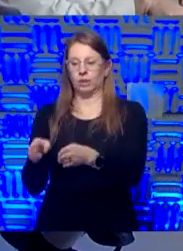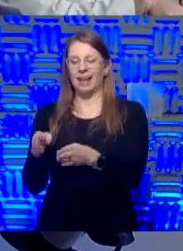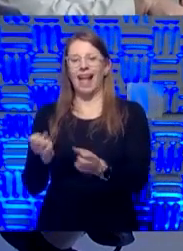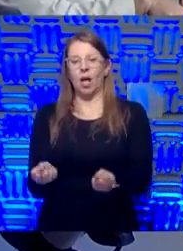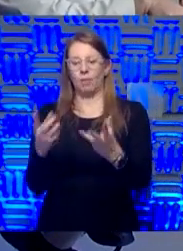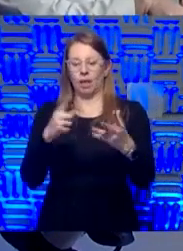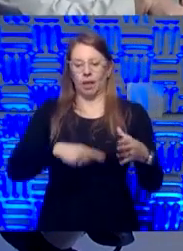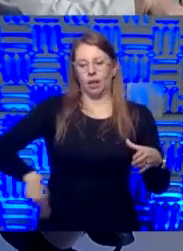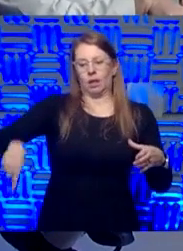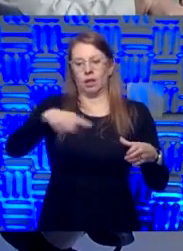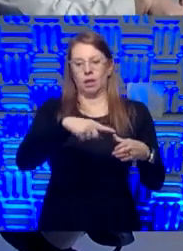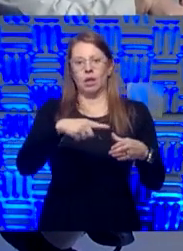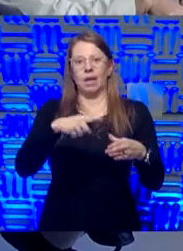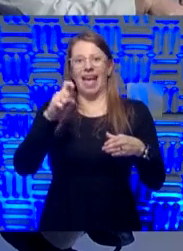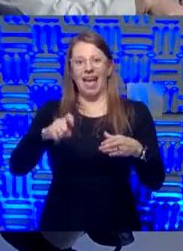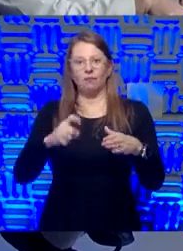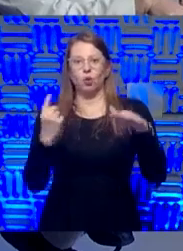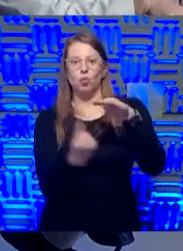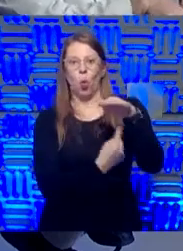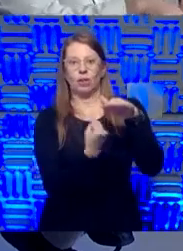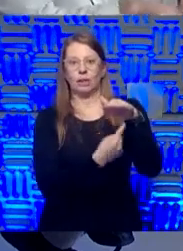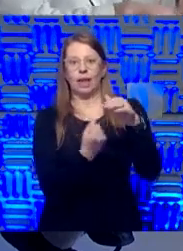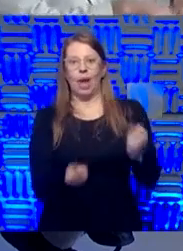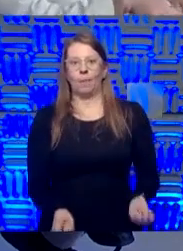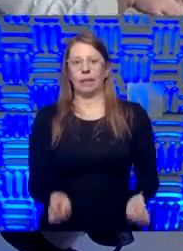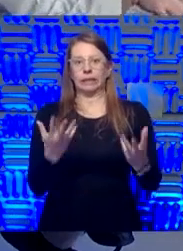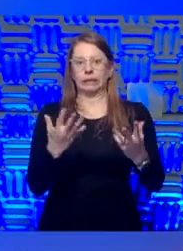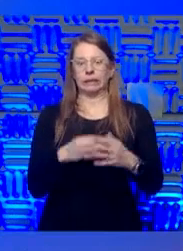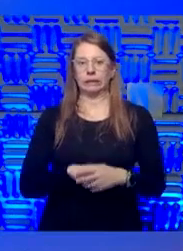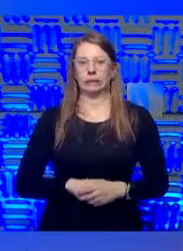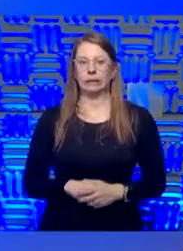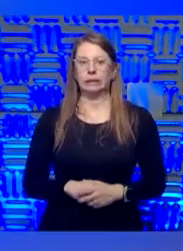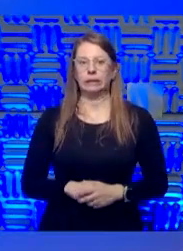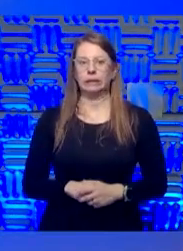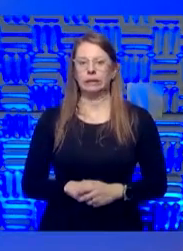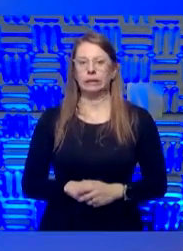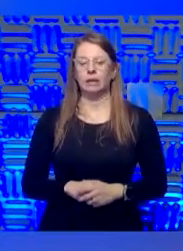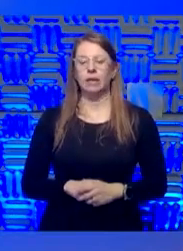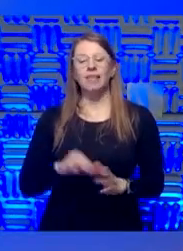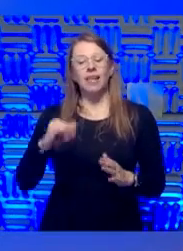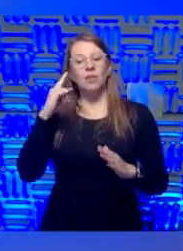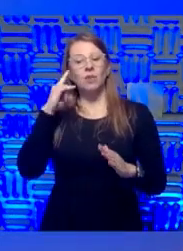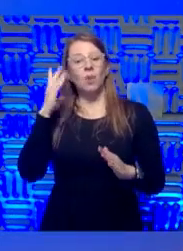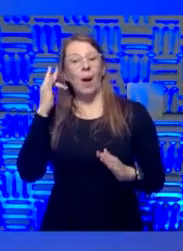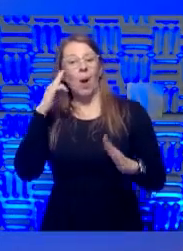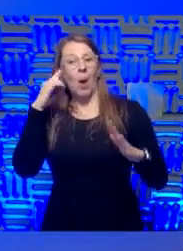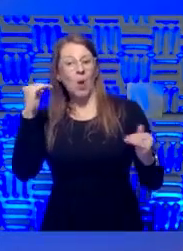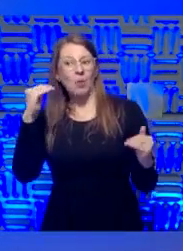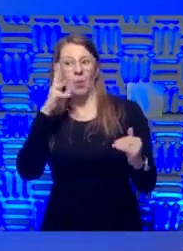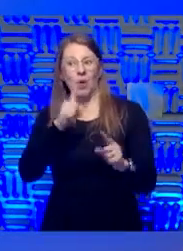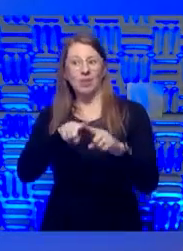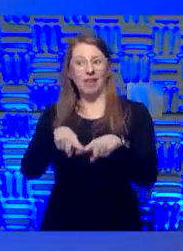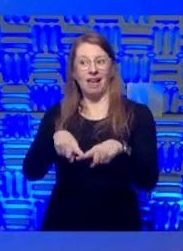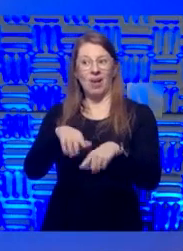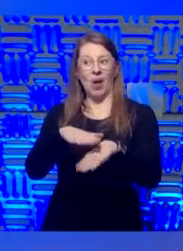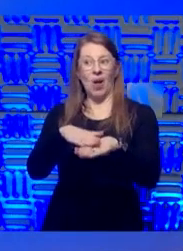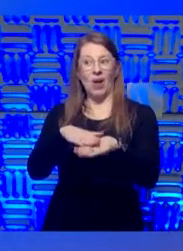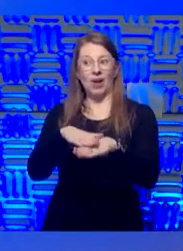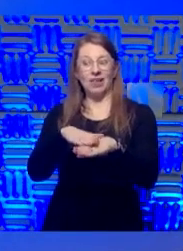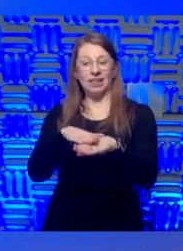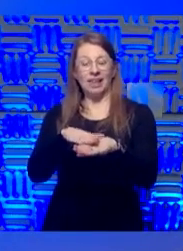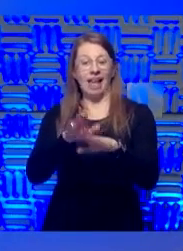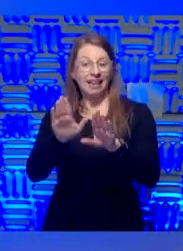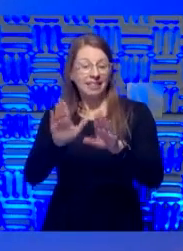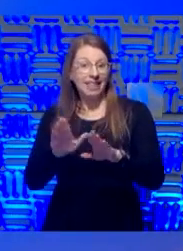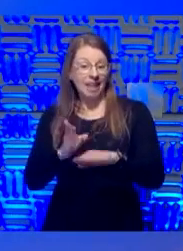that band or within that group have to go quarantine? Yeah, I think this is why we will hopefully rely on our excellent